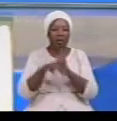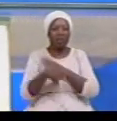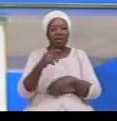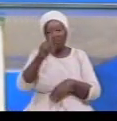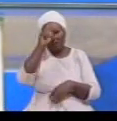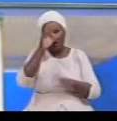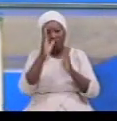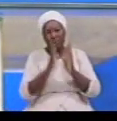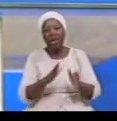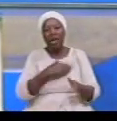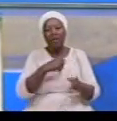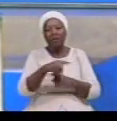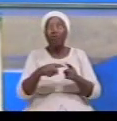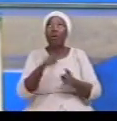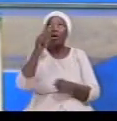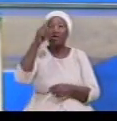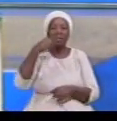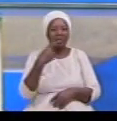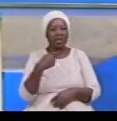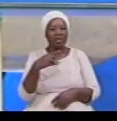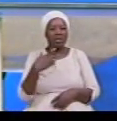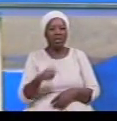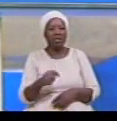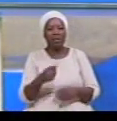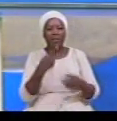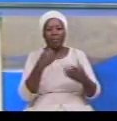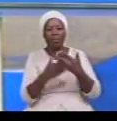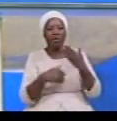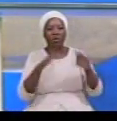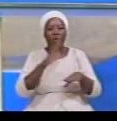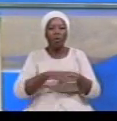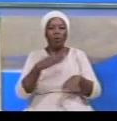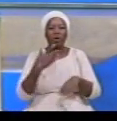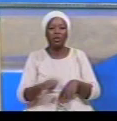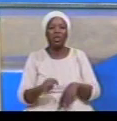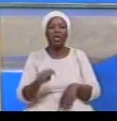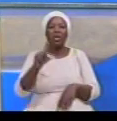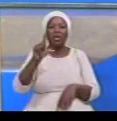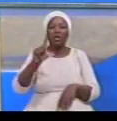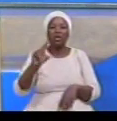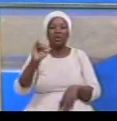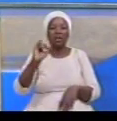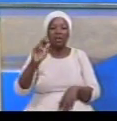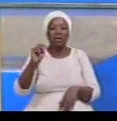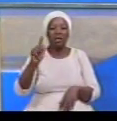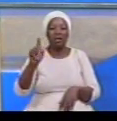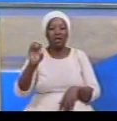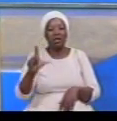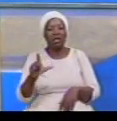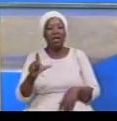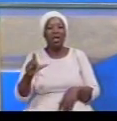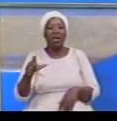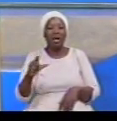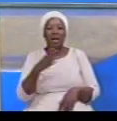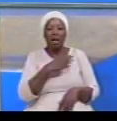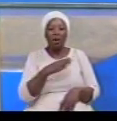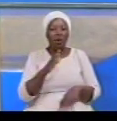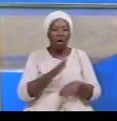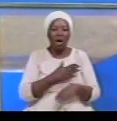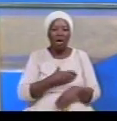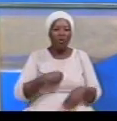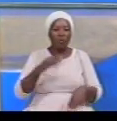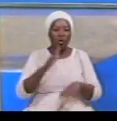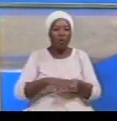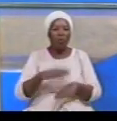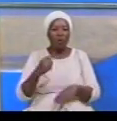blood upon the lintel and on the two side posts, the Lord